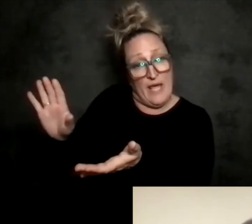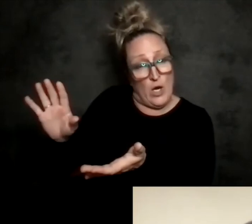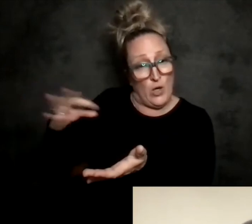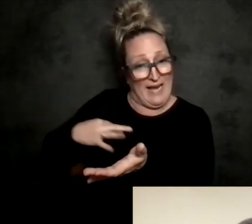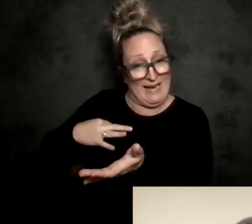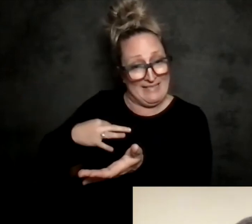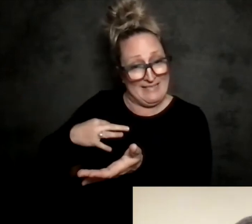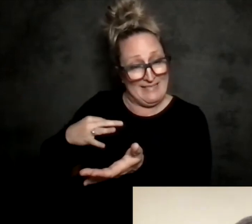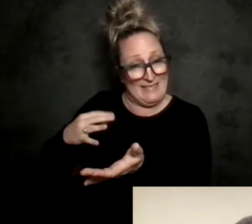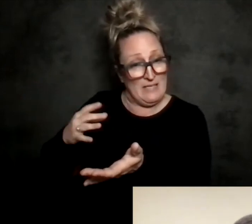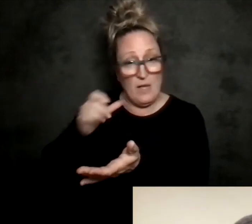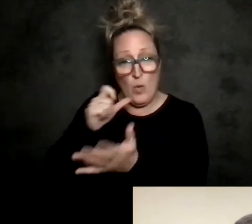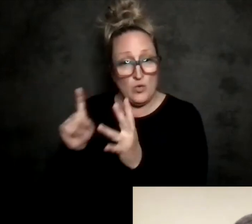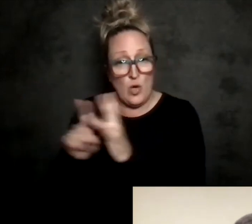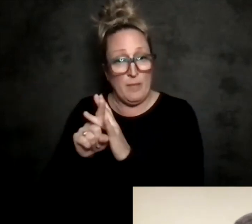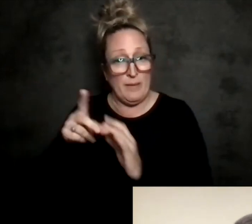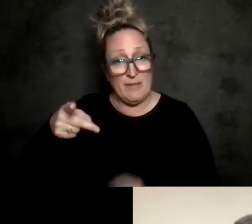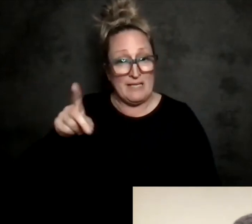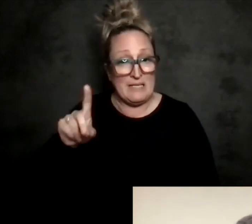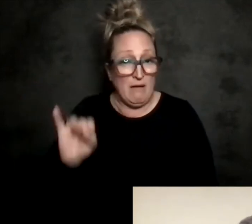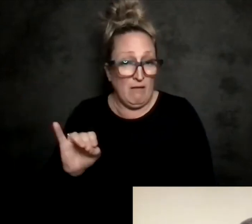candidacy since they won't show up in PDI?